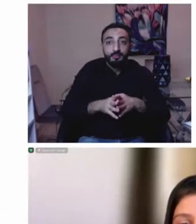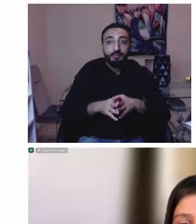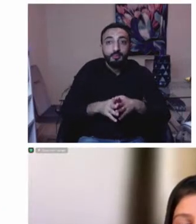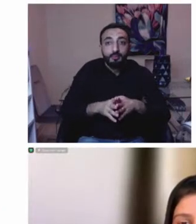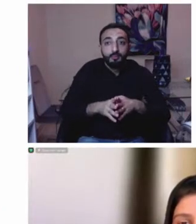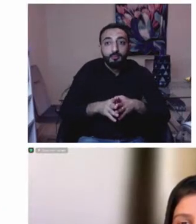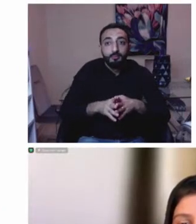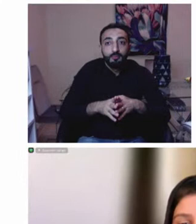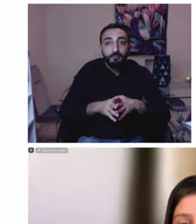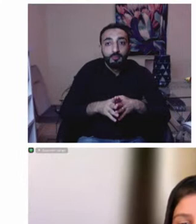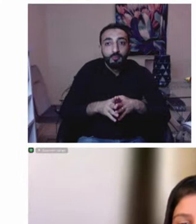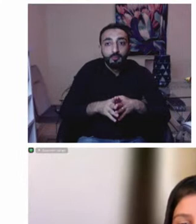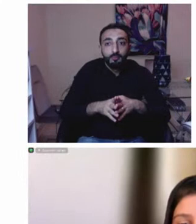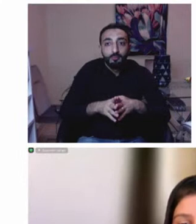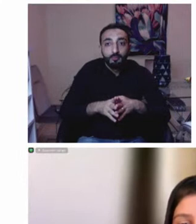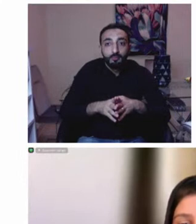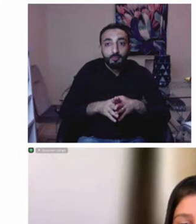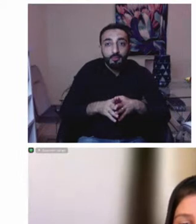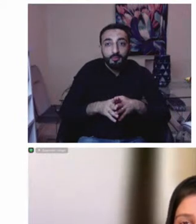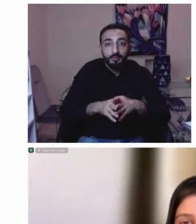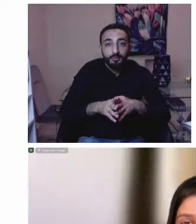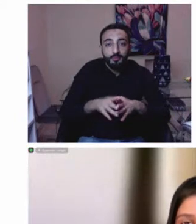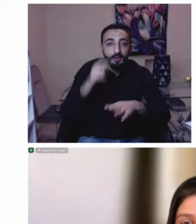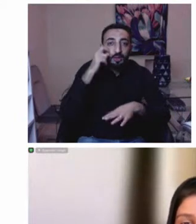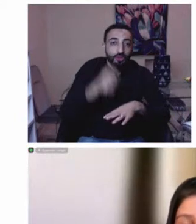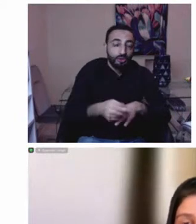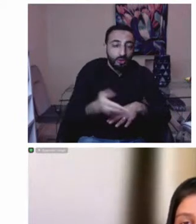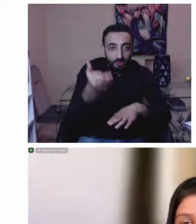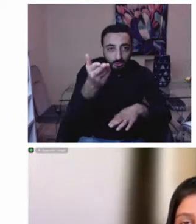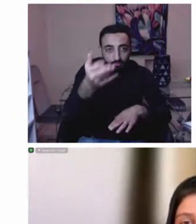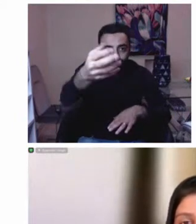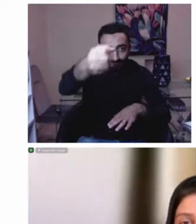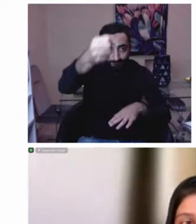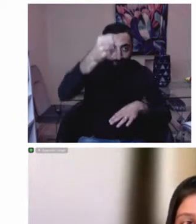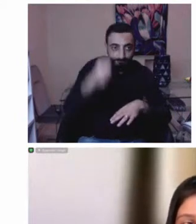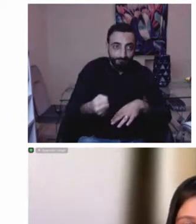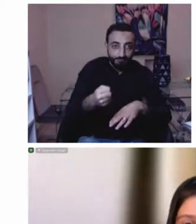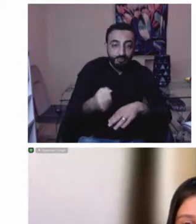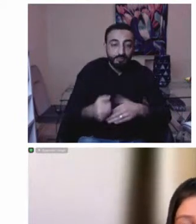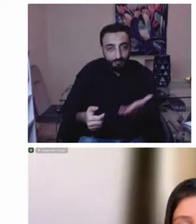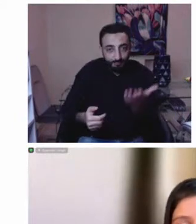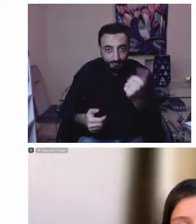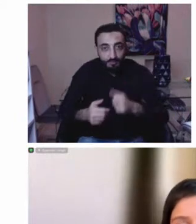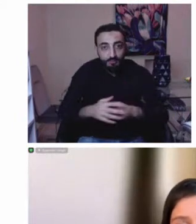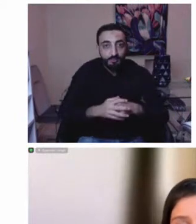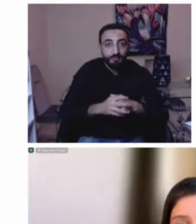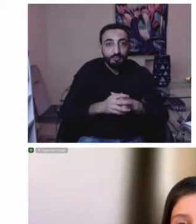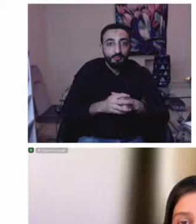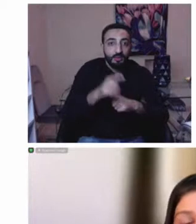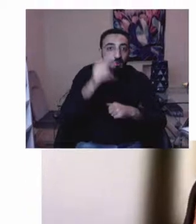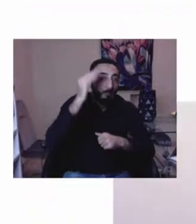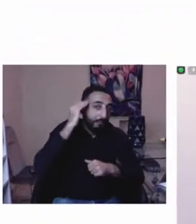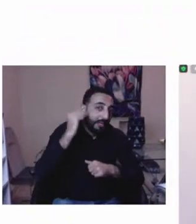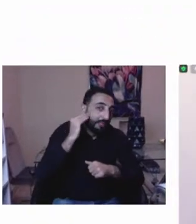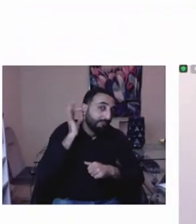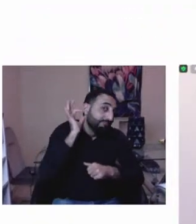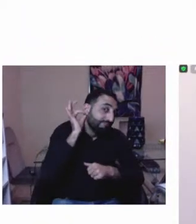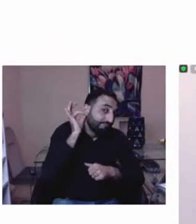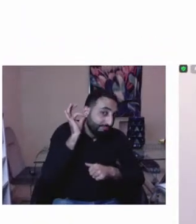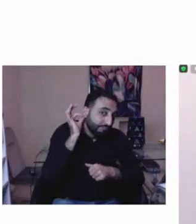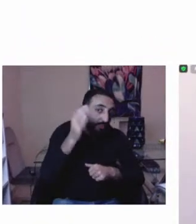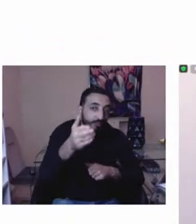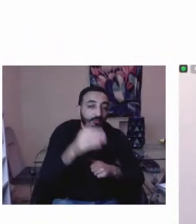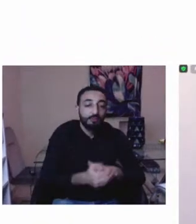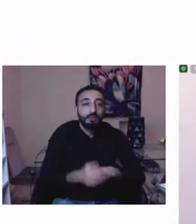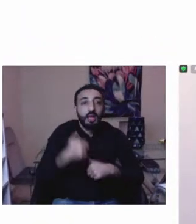India, and GPAC. Sumaya, I'm very pleased. The floor is yours. Welcome. Thank